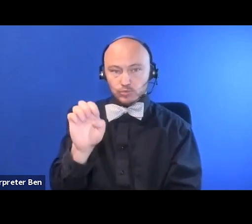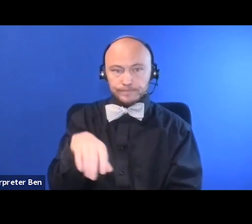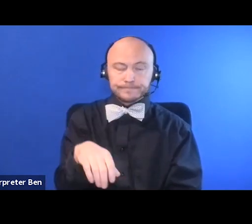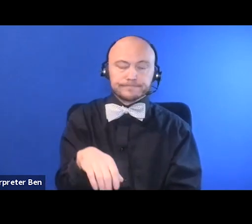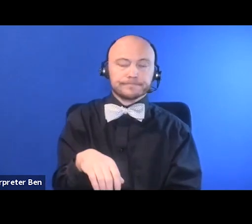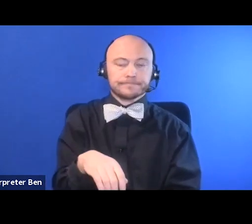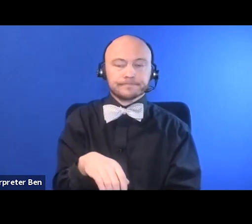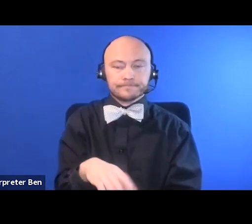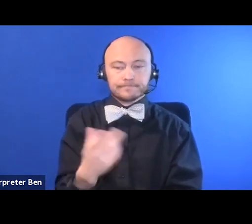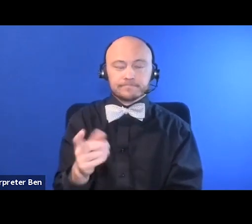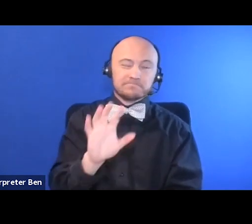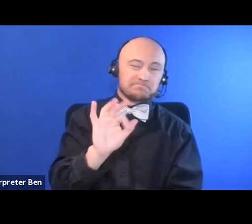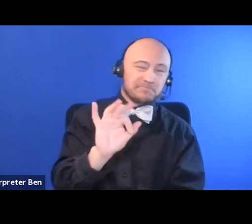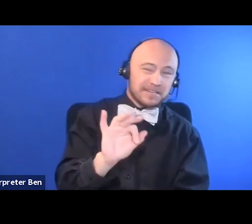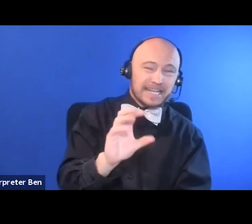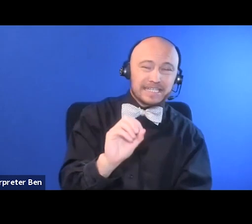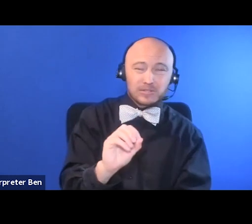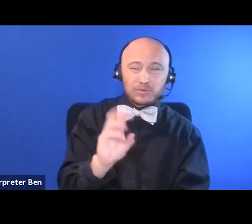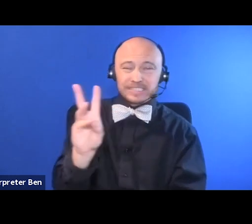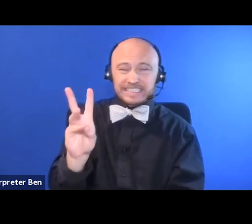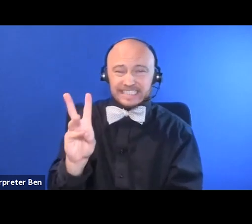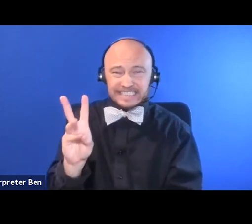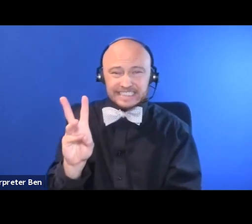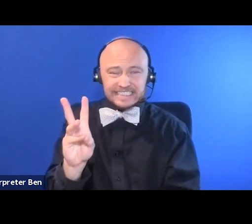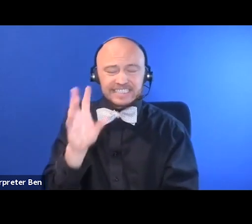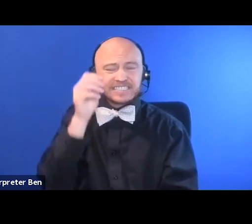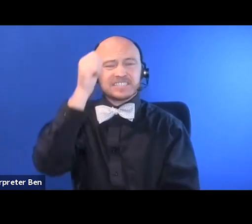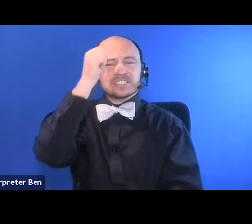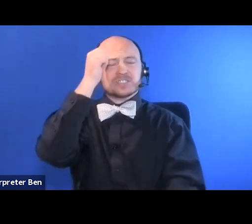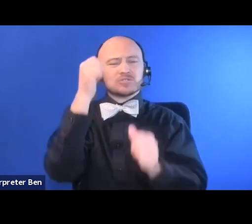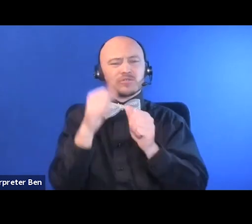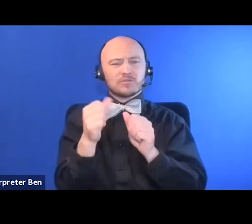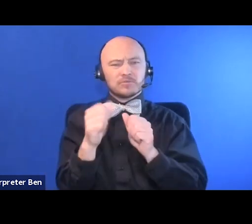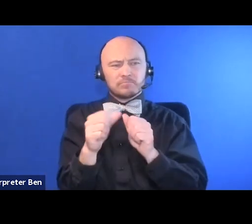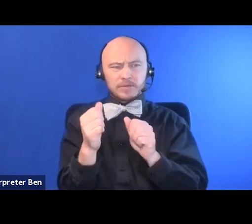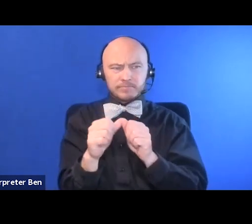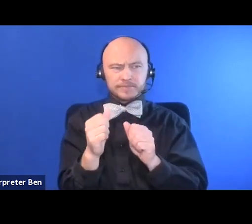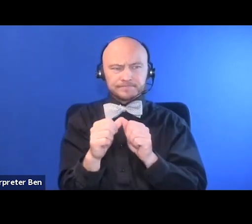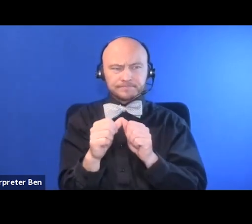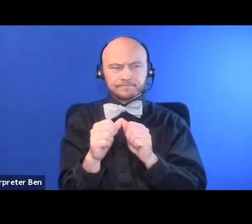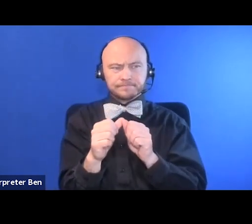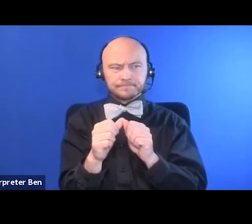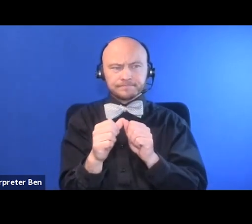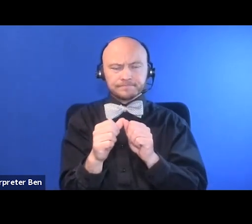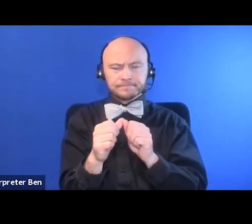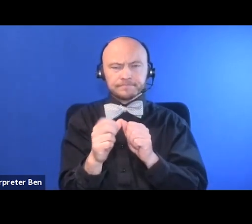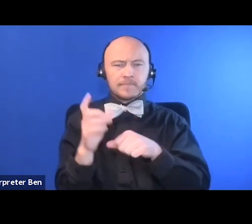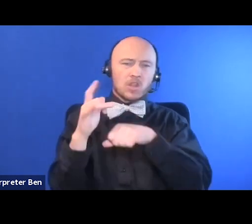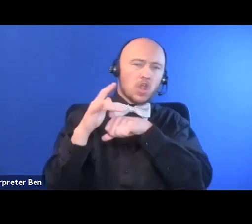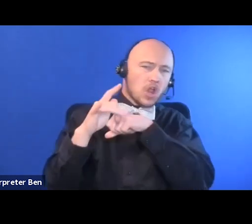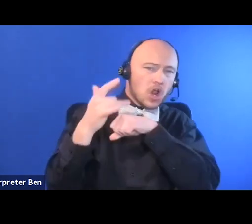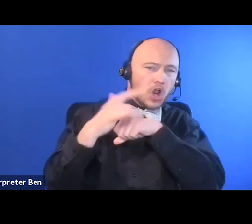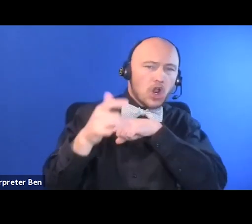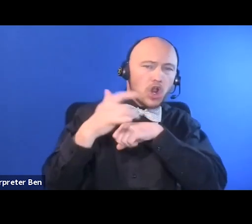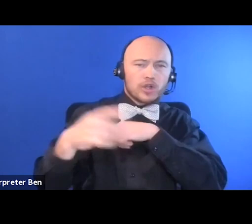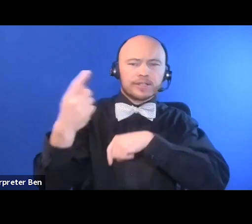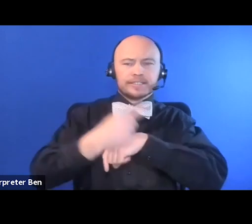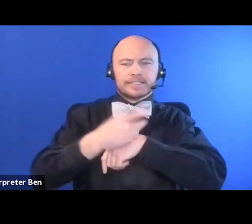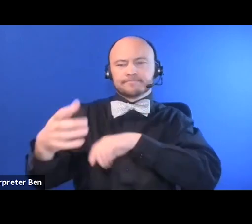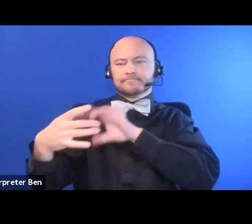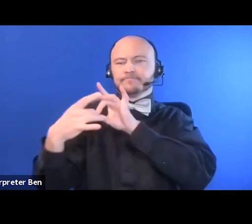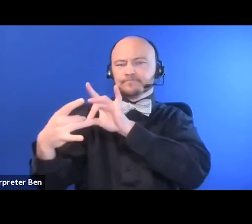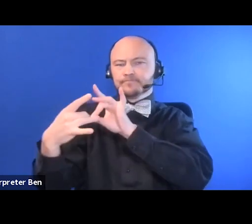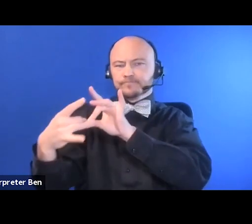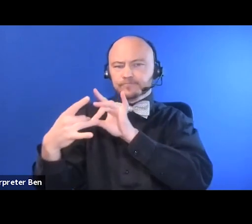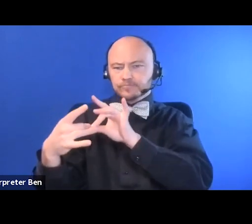It's 1906, and she's recalling the early days of her relationship